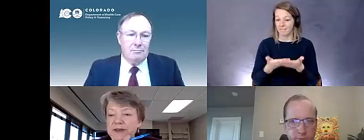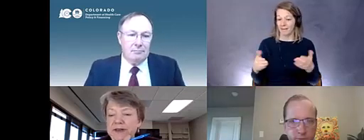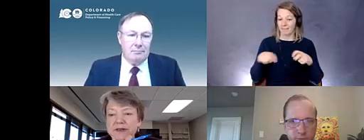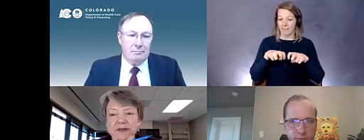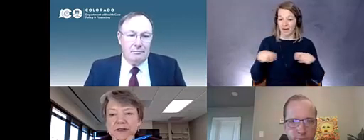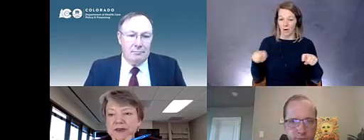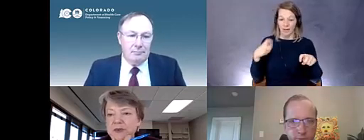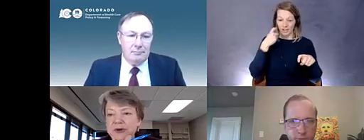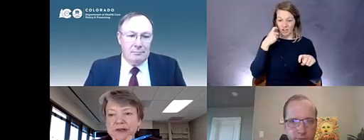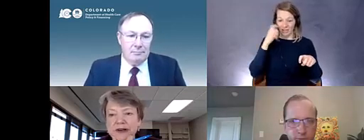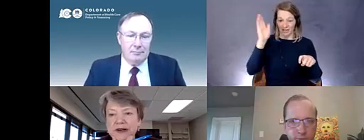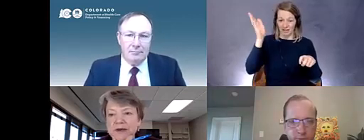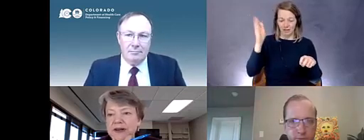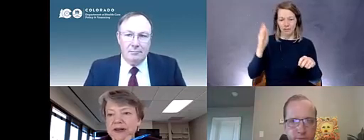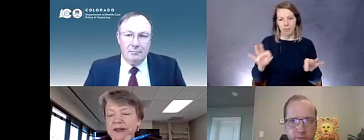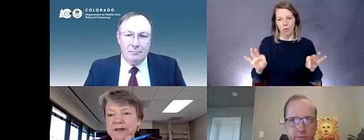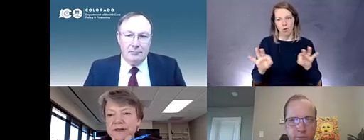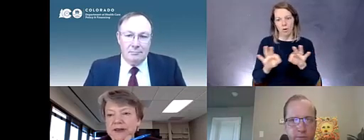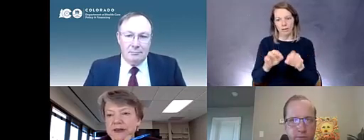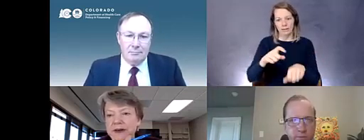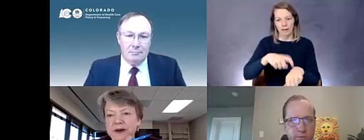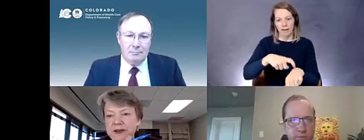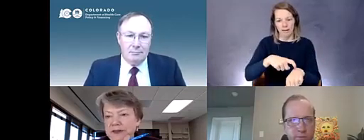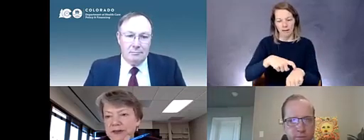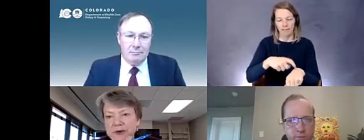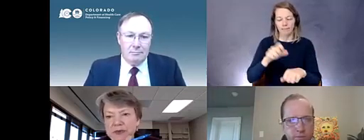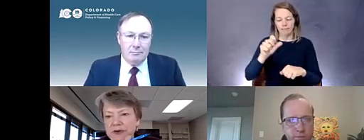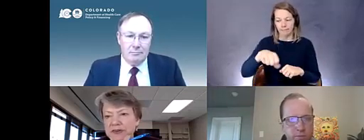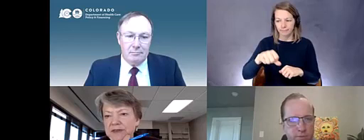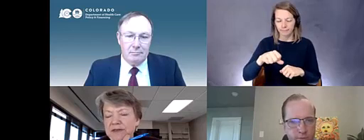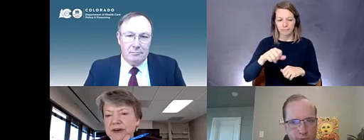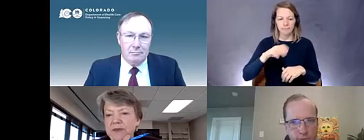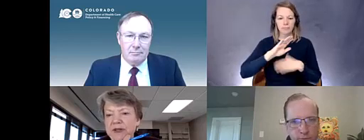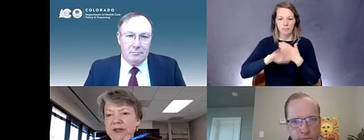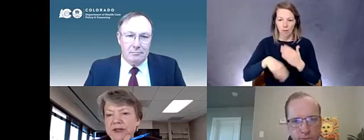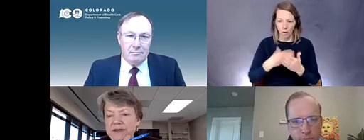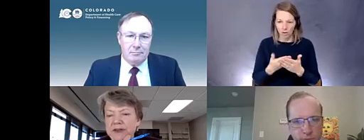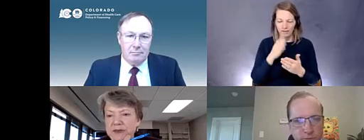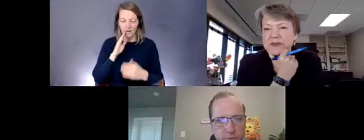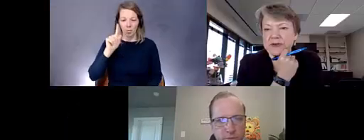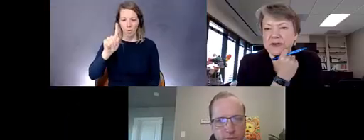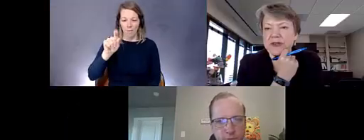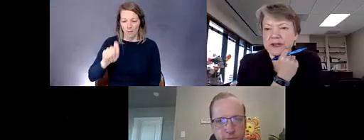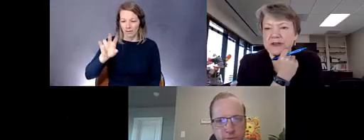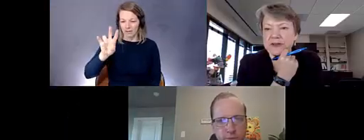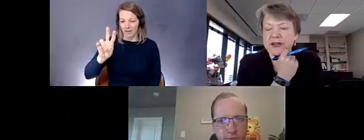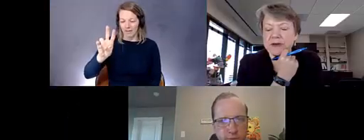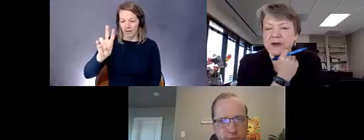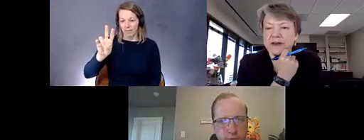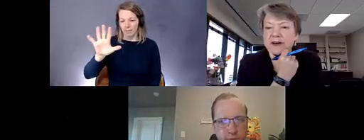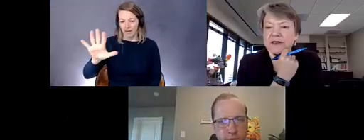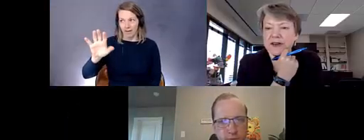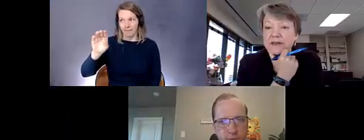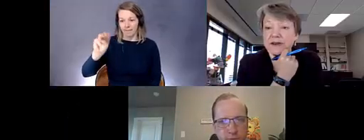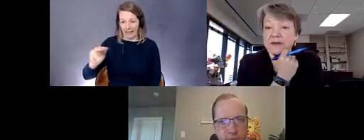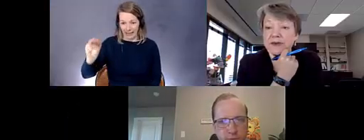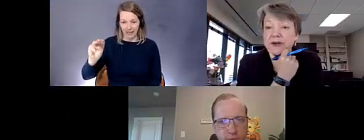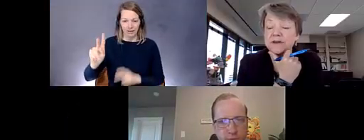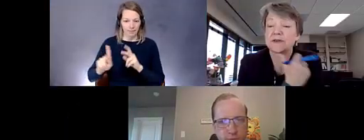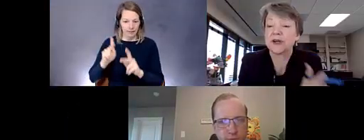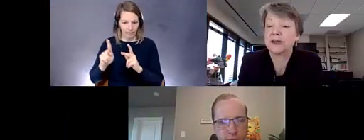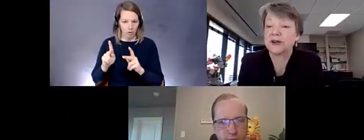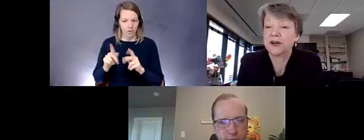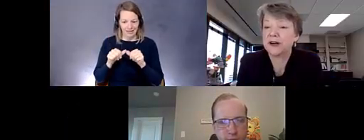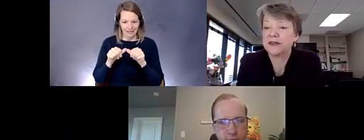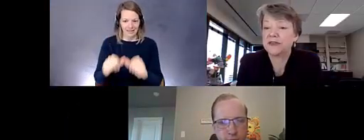had, this is such an important time of getting all of these 1.75 million individuals to do what they need to do to keep Coloradans covered. We